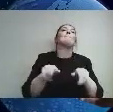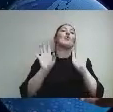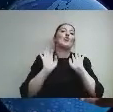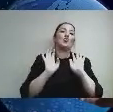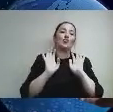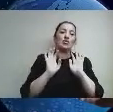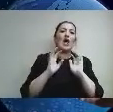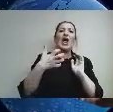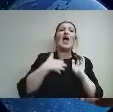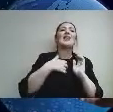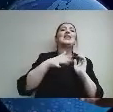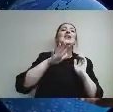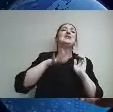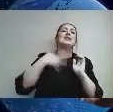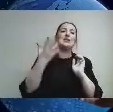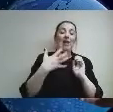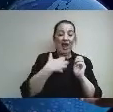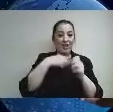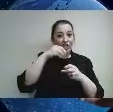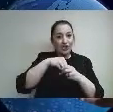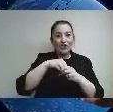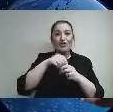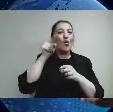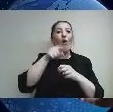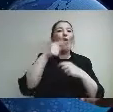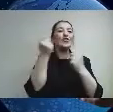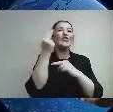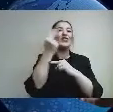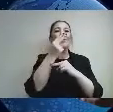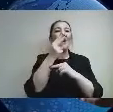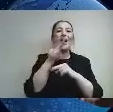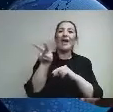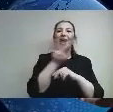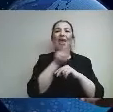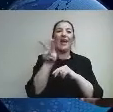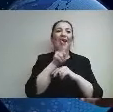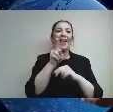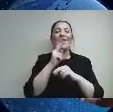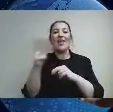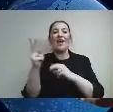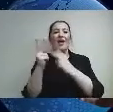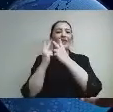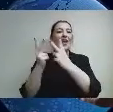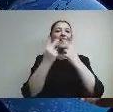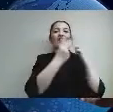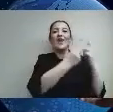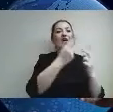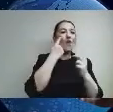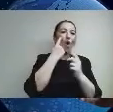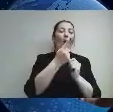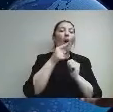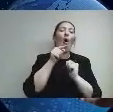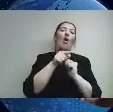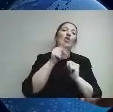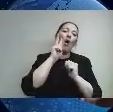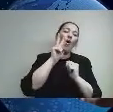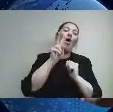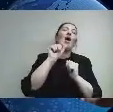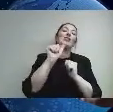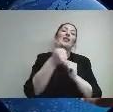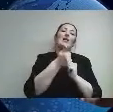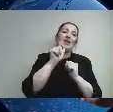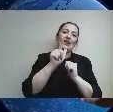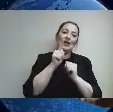for example, friend to that company. He wouldn't or she wouldn't prefer it either. And then we